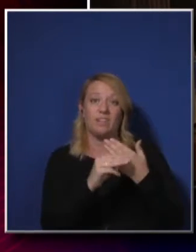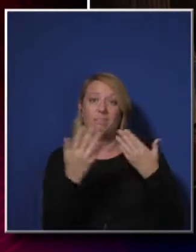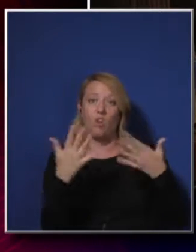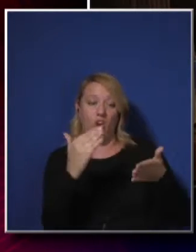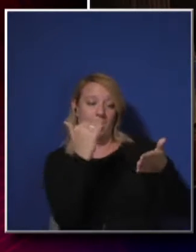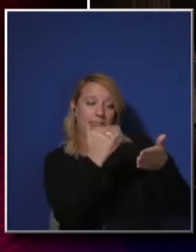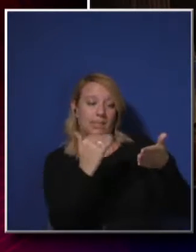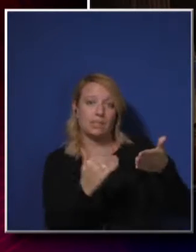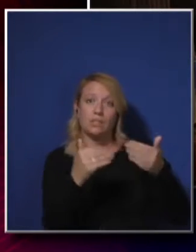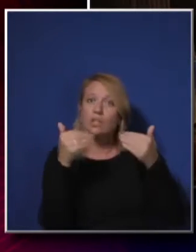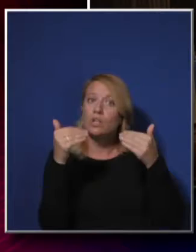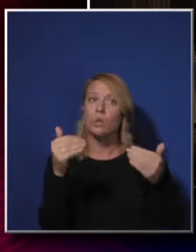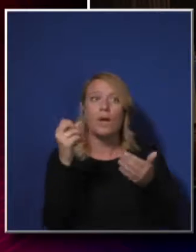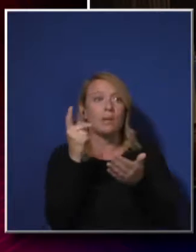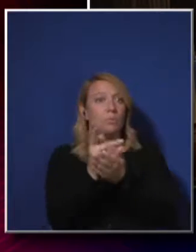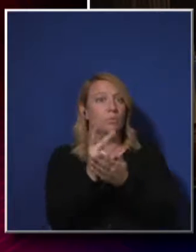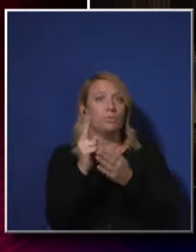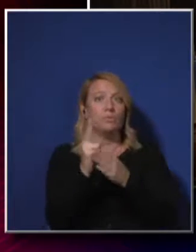use throughout the agency.